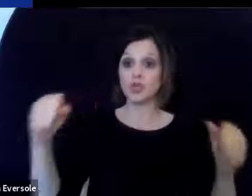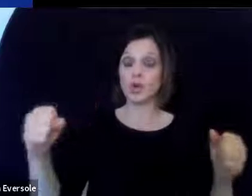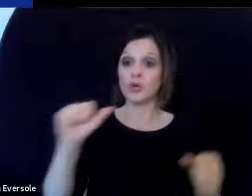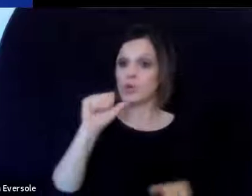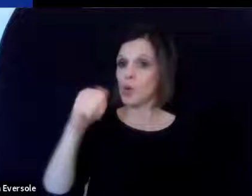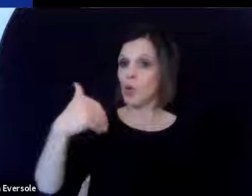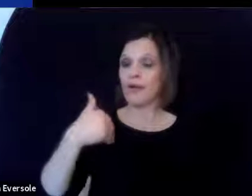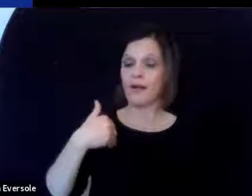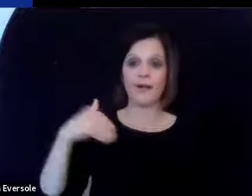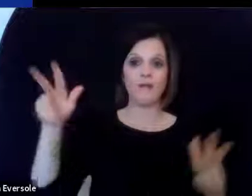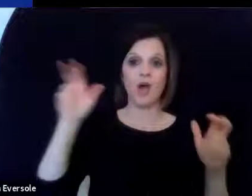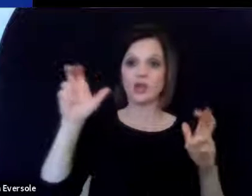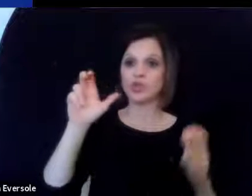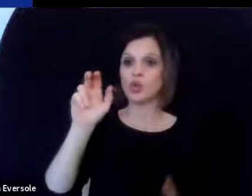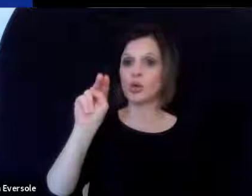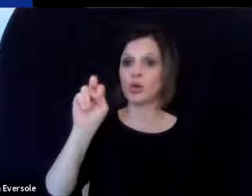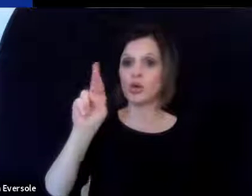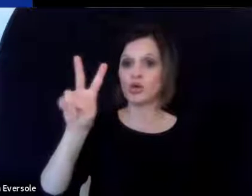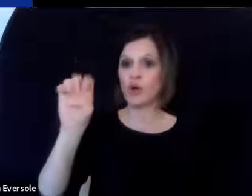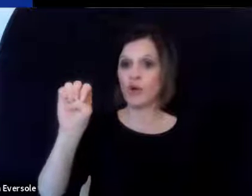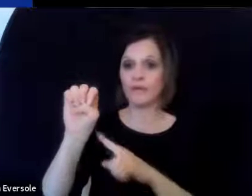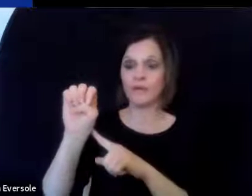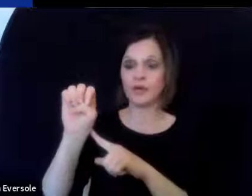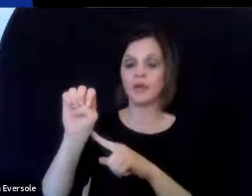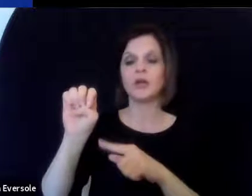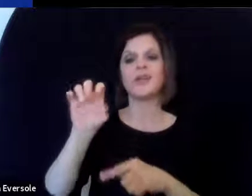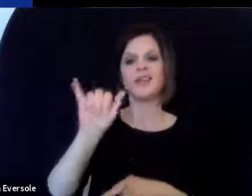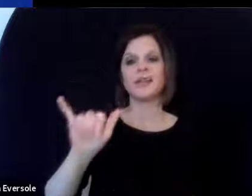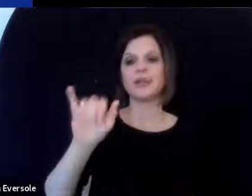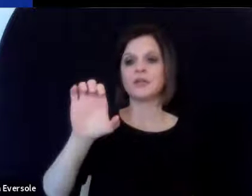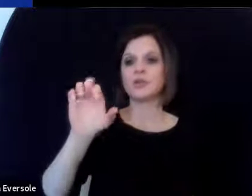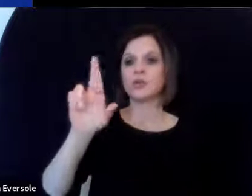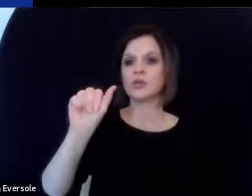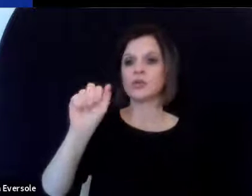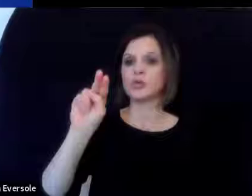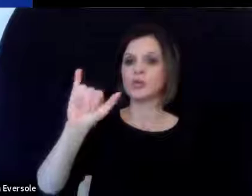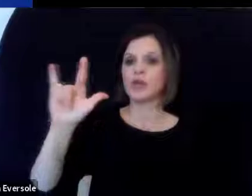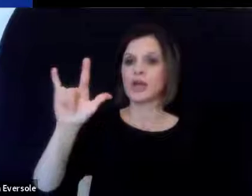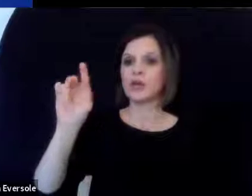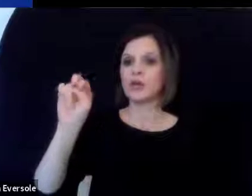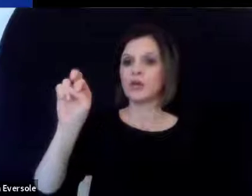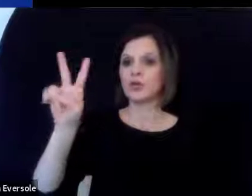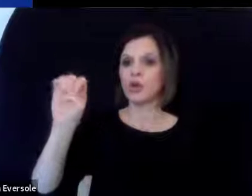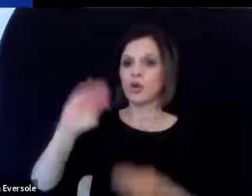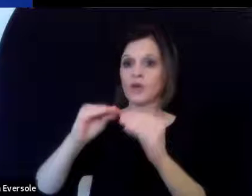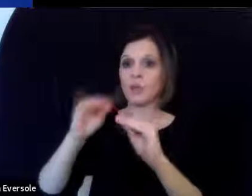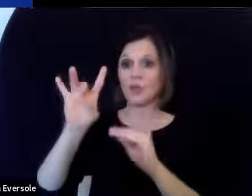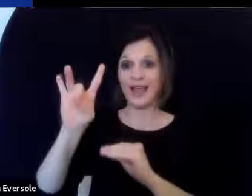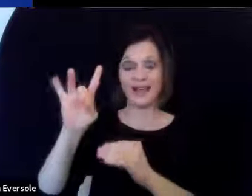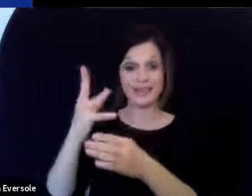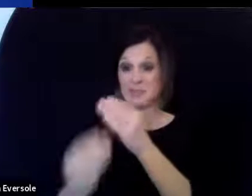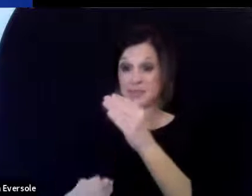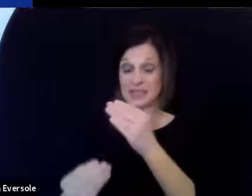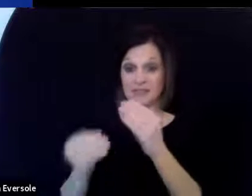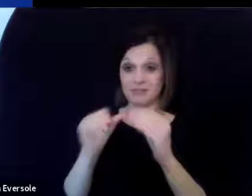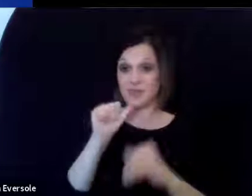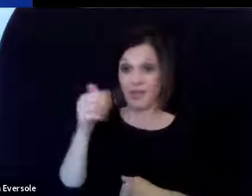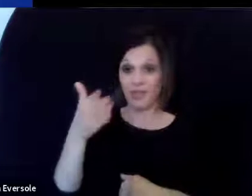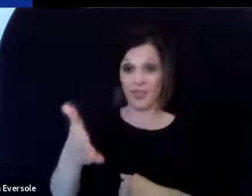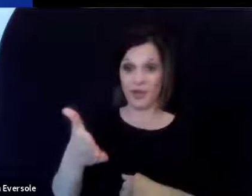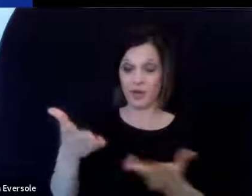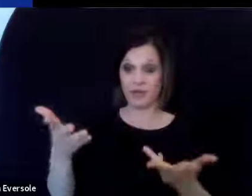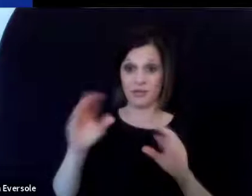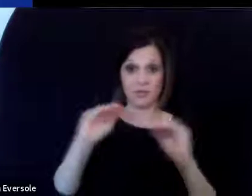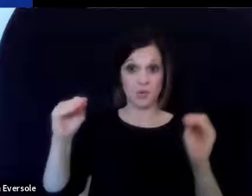side. Cranial nerve 8 is just missing. Well, there's no point in getting a cochlear implant if there's no nerve to which it